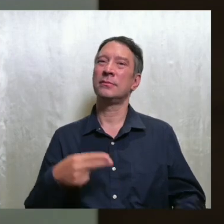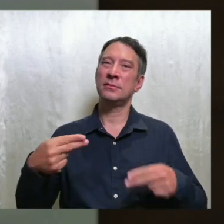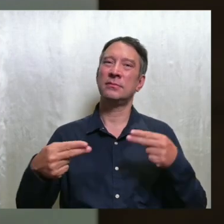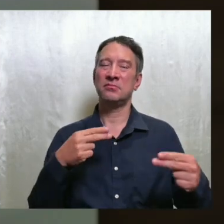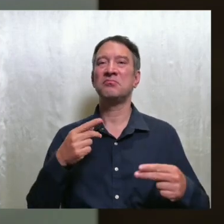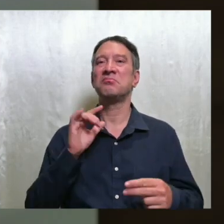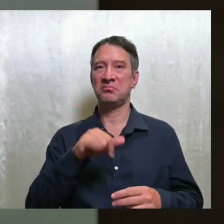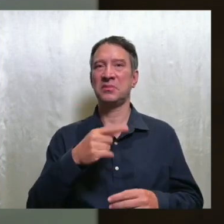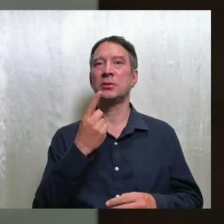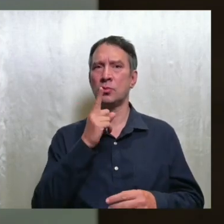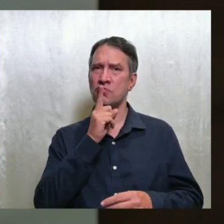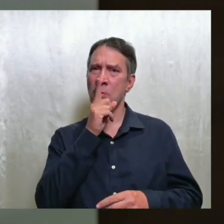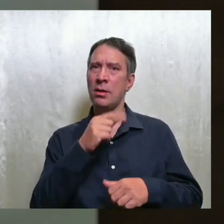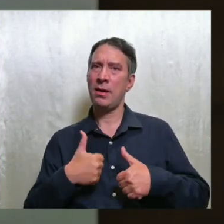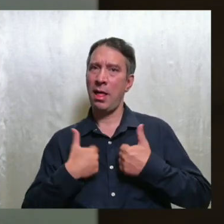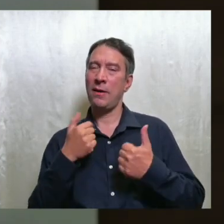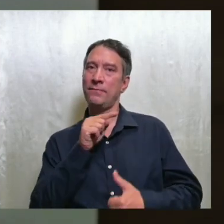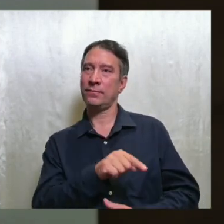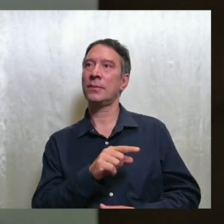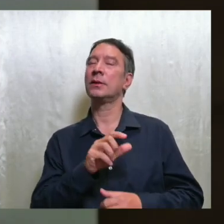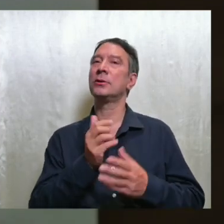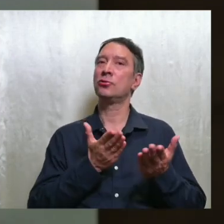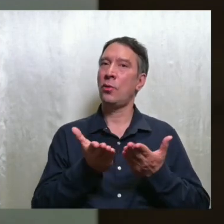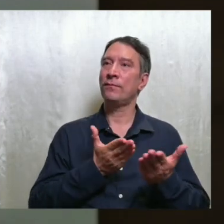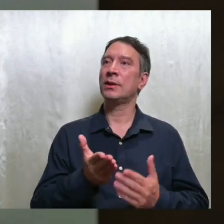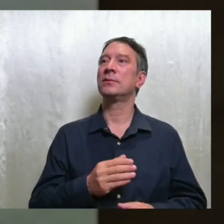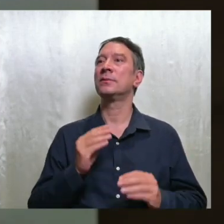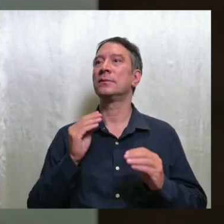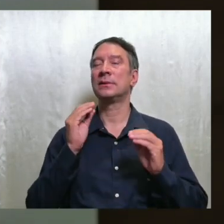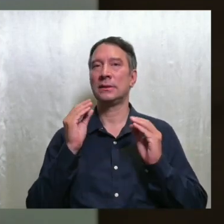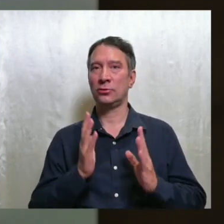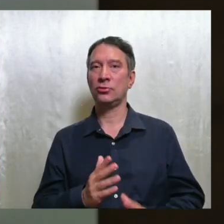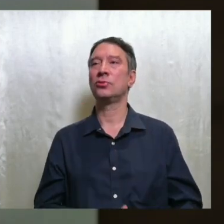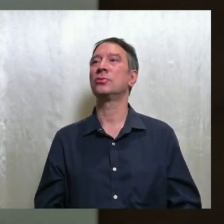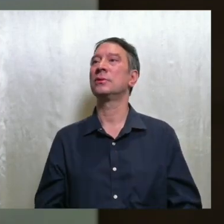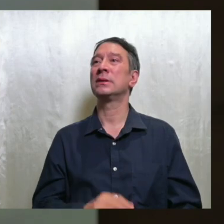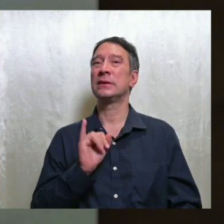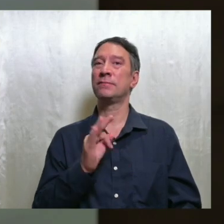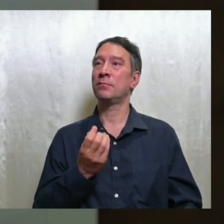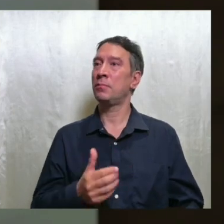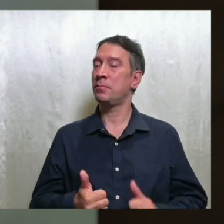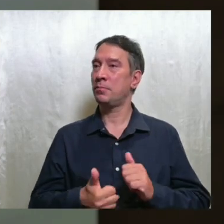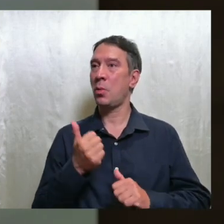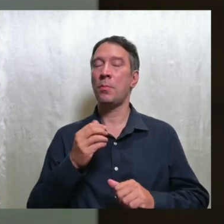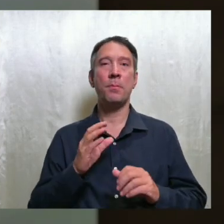solution fits the most marginalized rather than, just assuming that it will. So thank you for that.